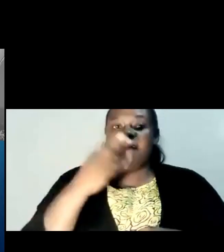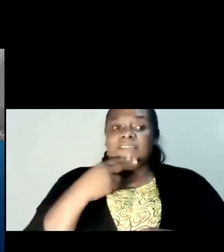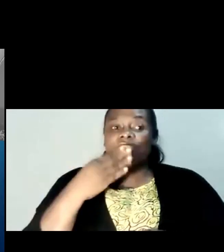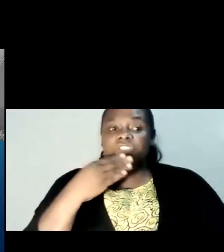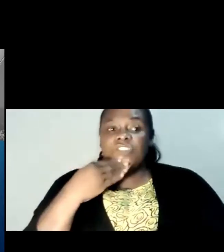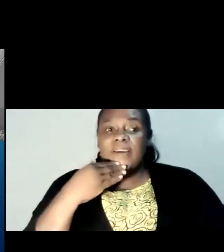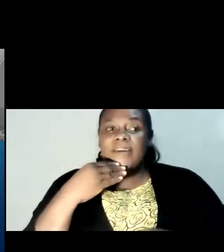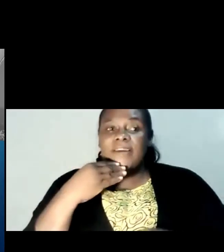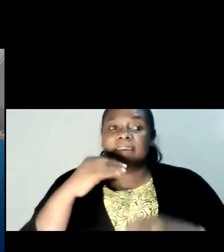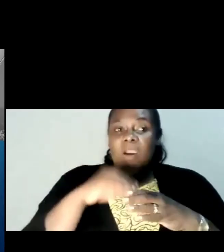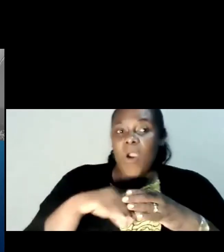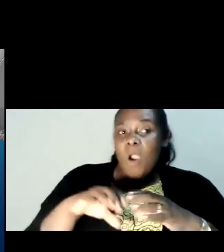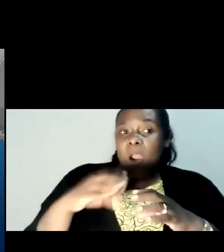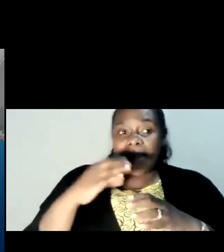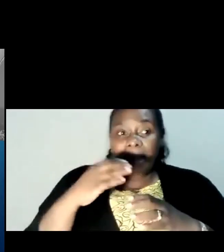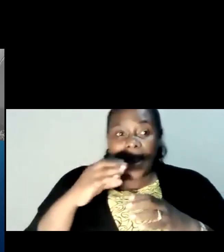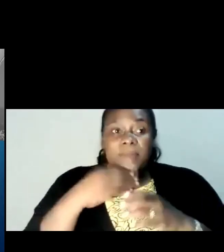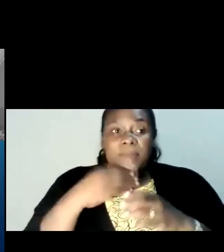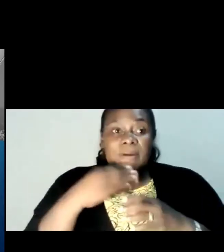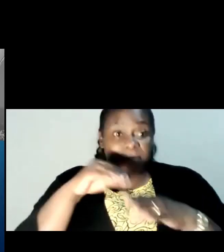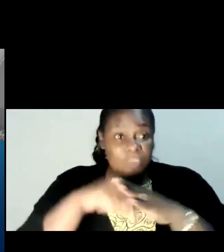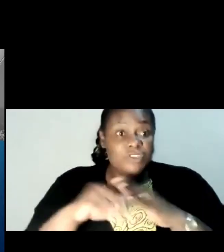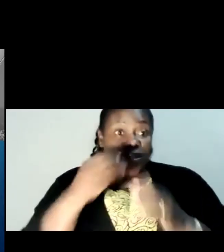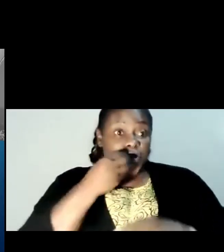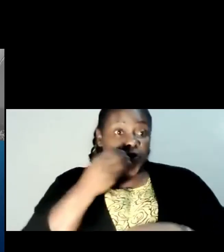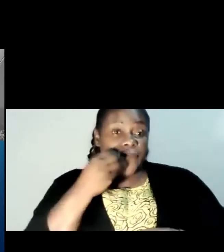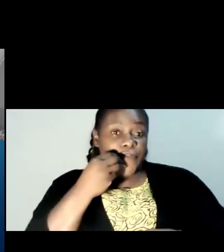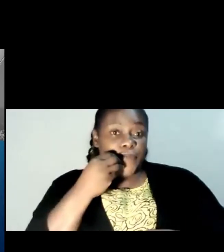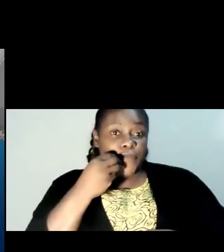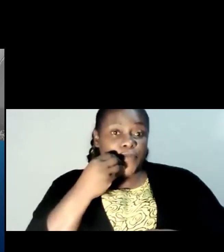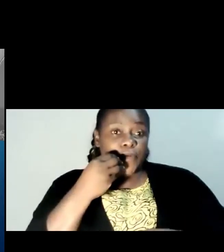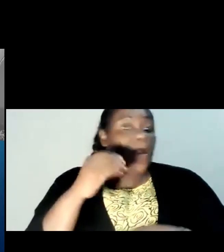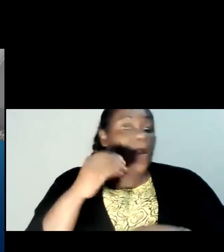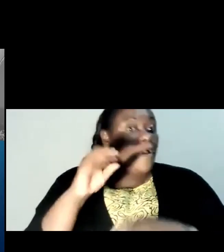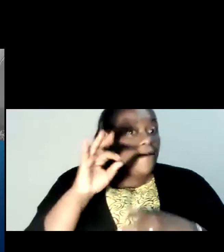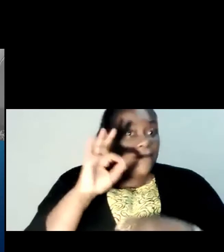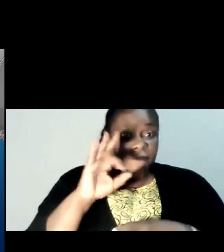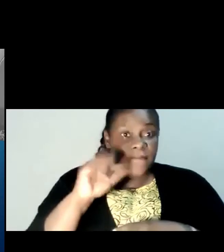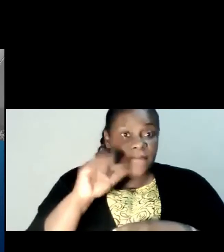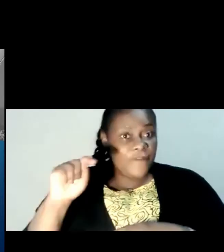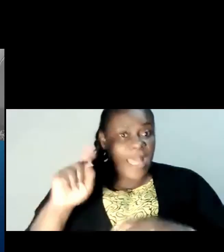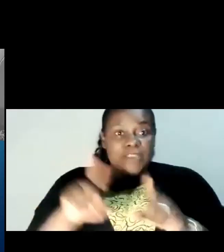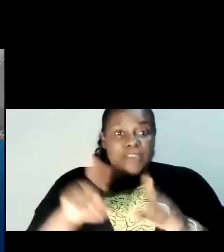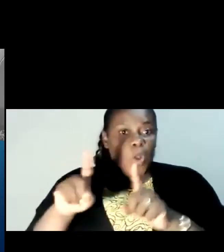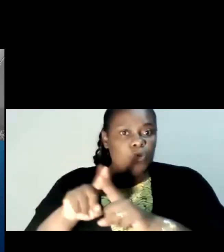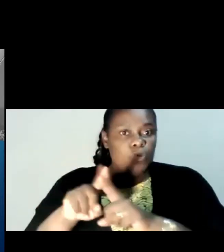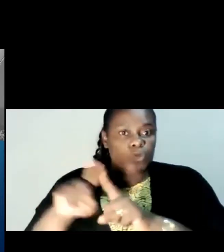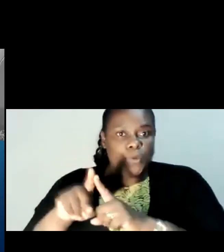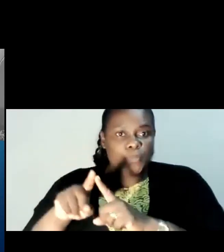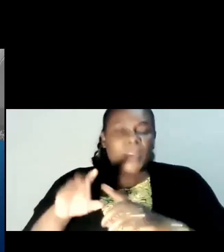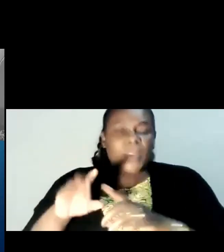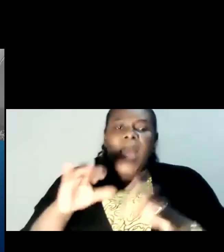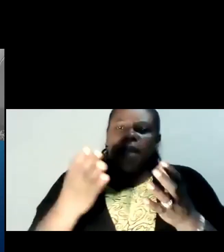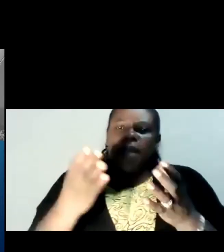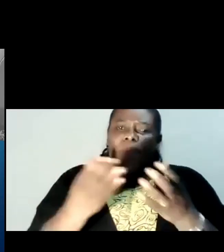food, right? It will also tell you how much fat is in your food. And I want you to